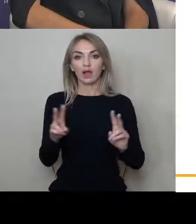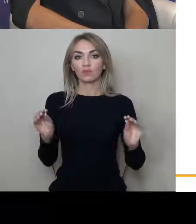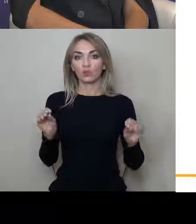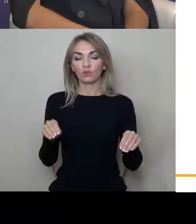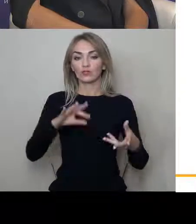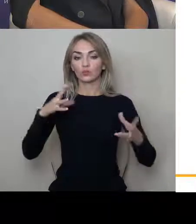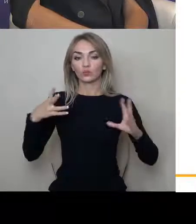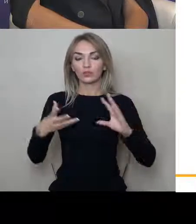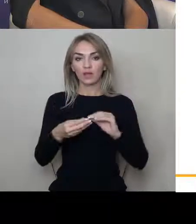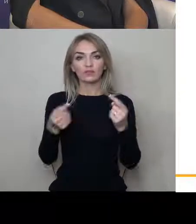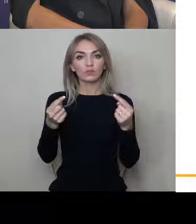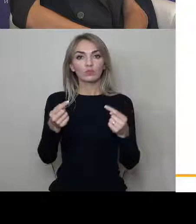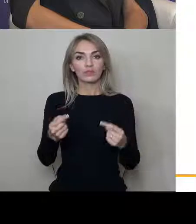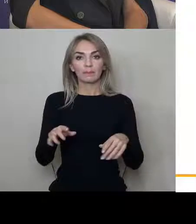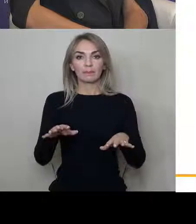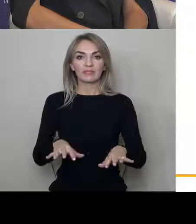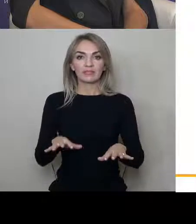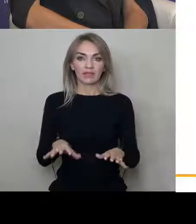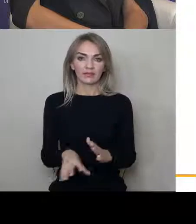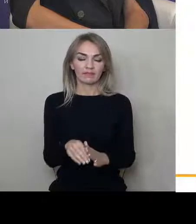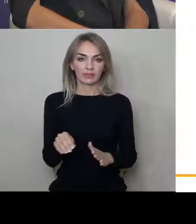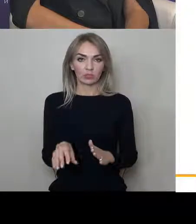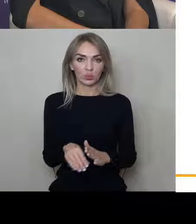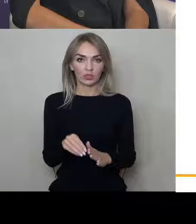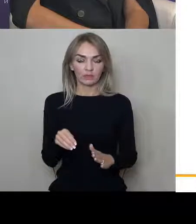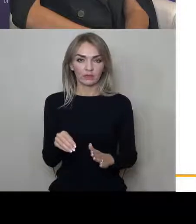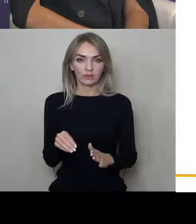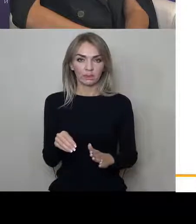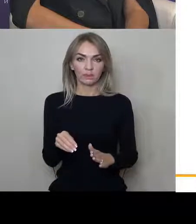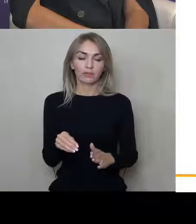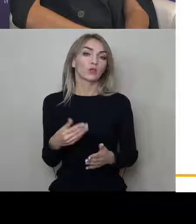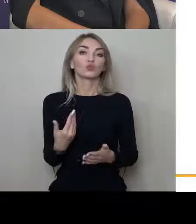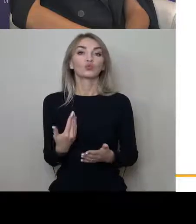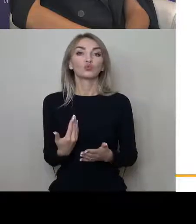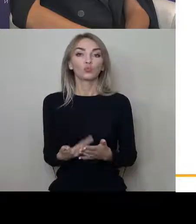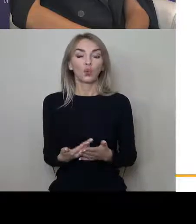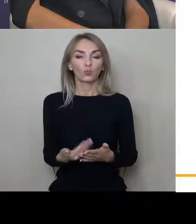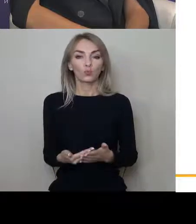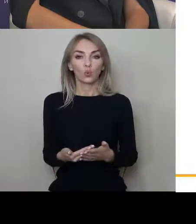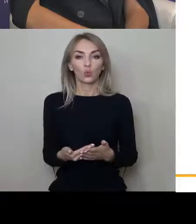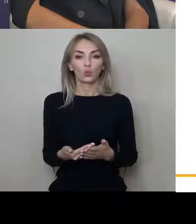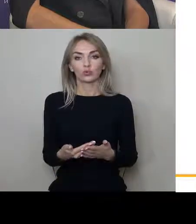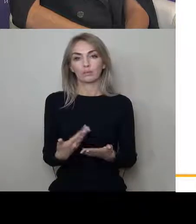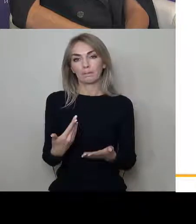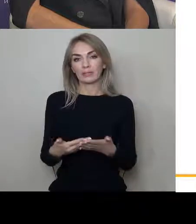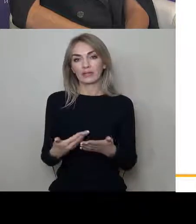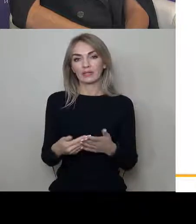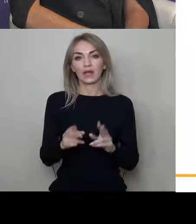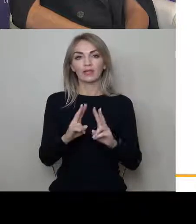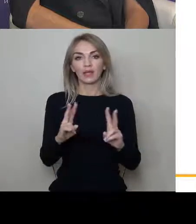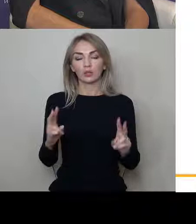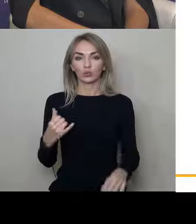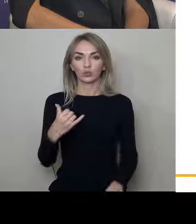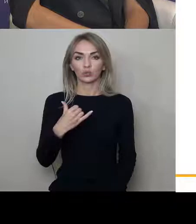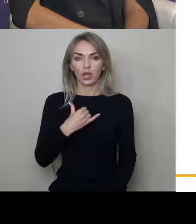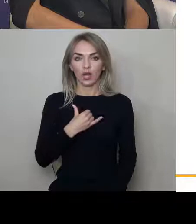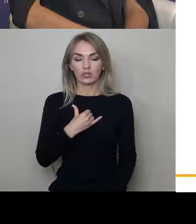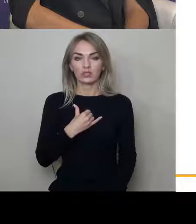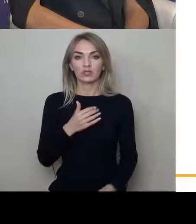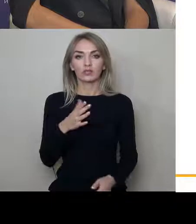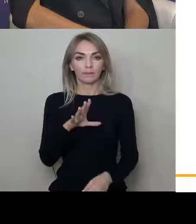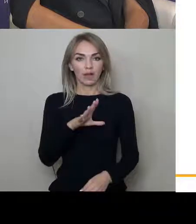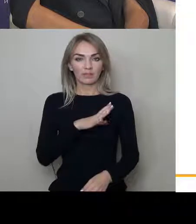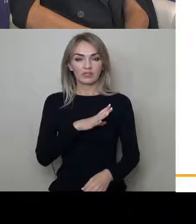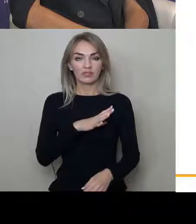a subject of complaint to the CEC, and that's to do with the results of respective local elections. Let